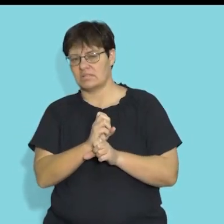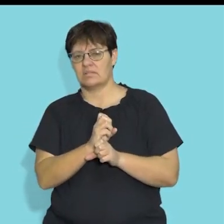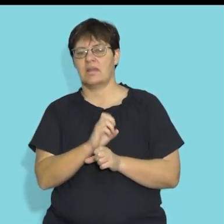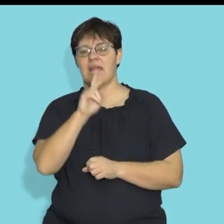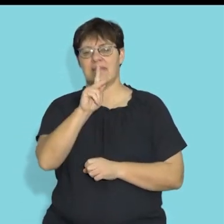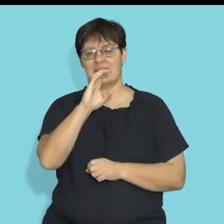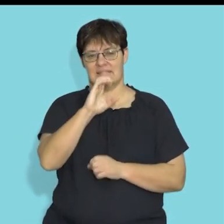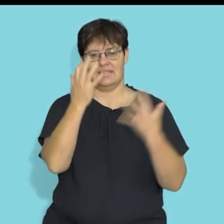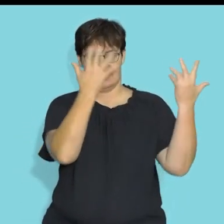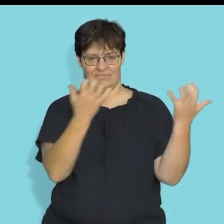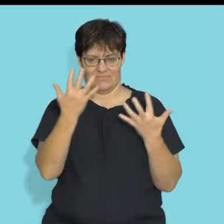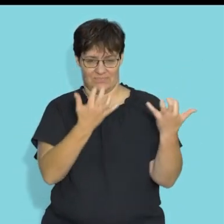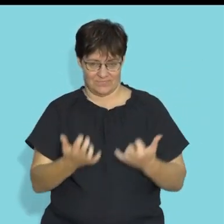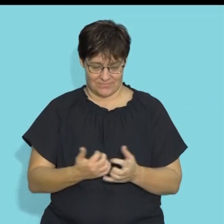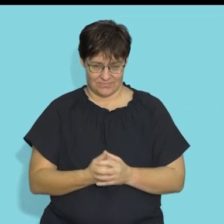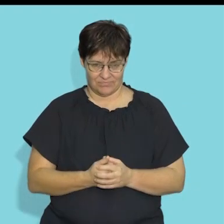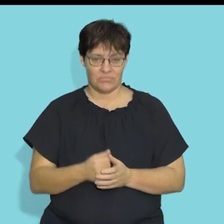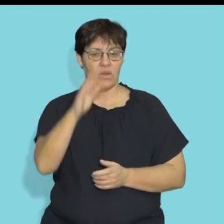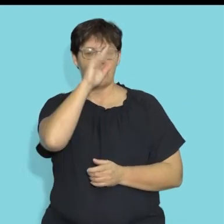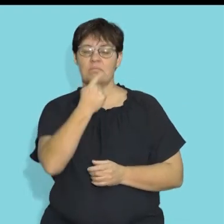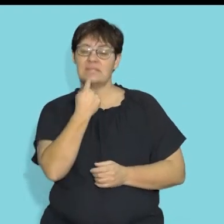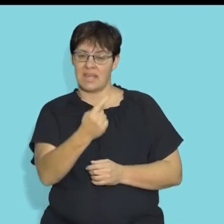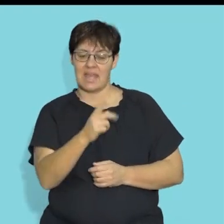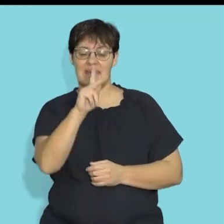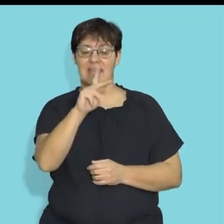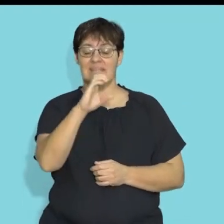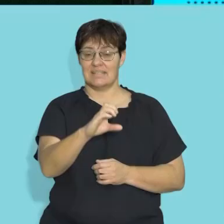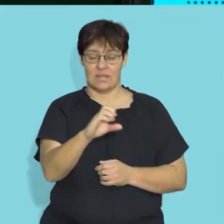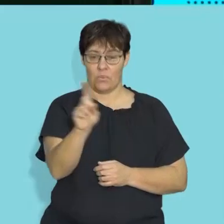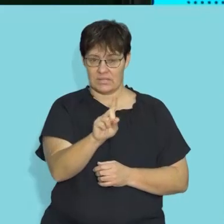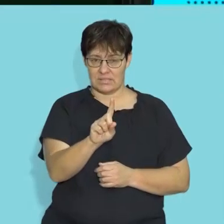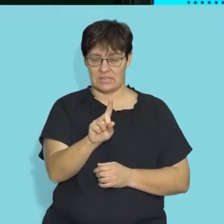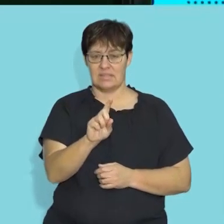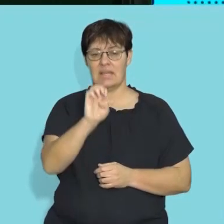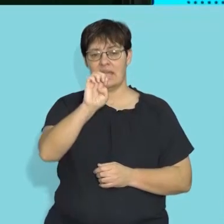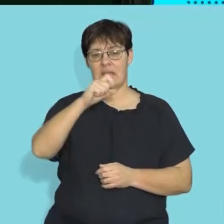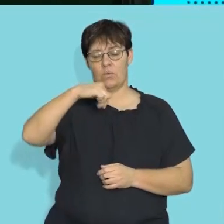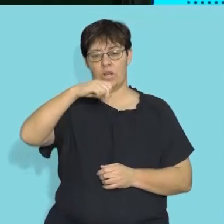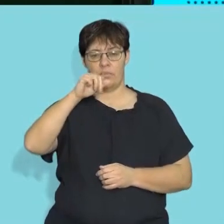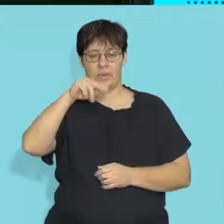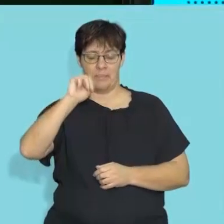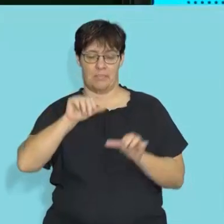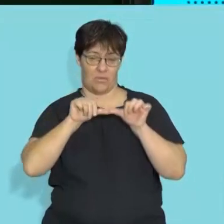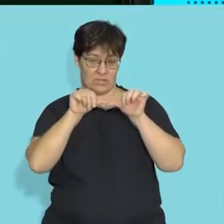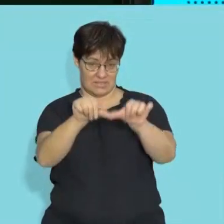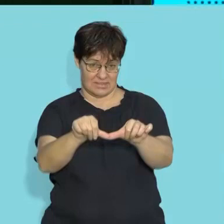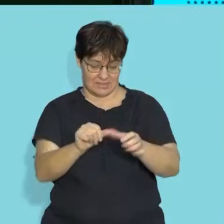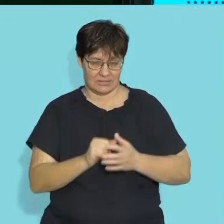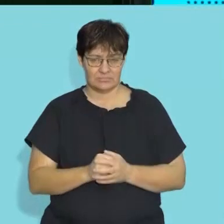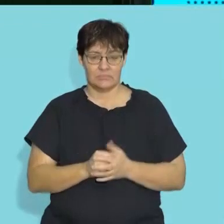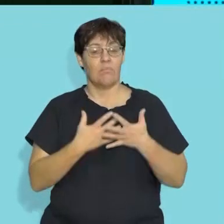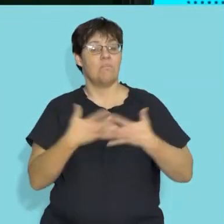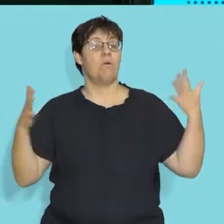work with Kc calculations. Remember what I said? Kc stands for equilibrium constant, and